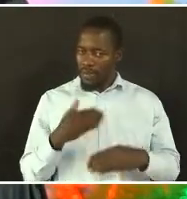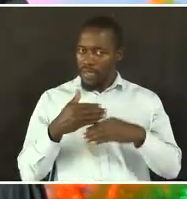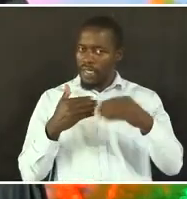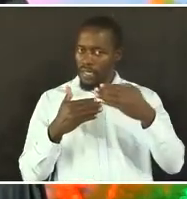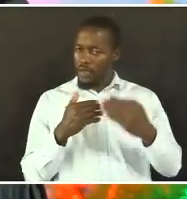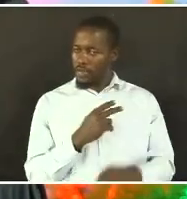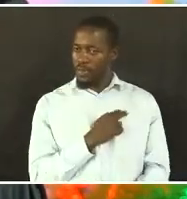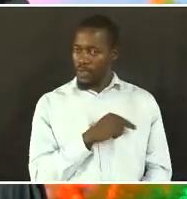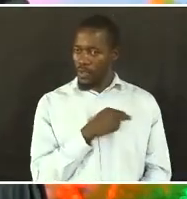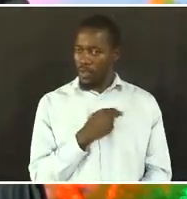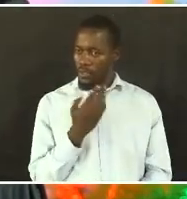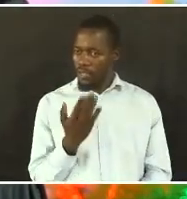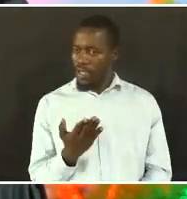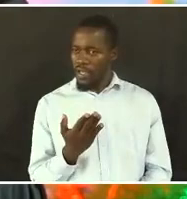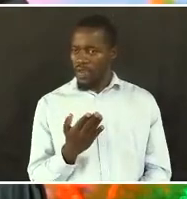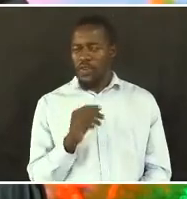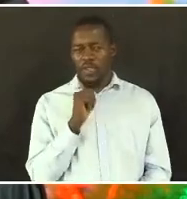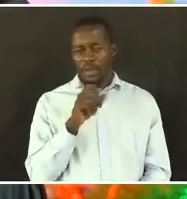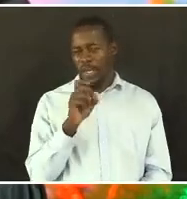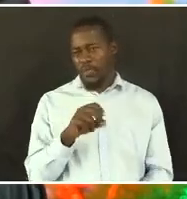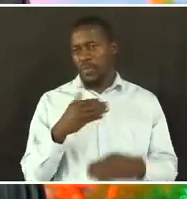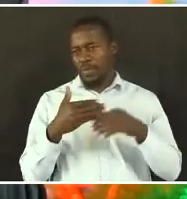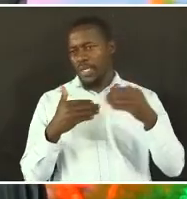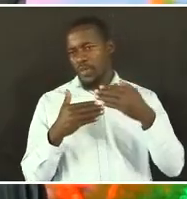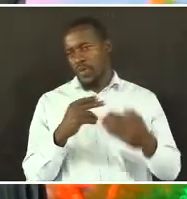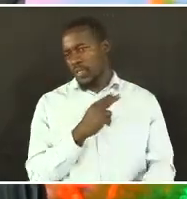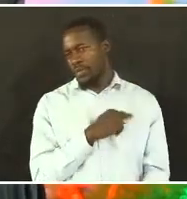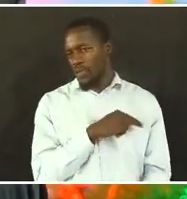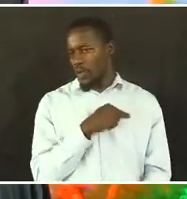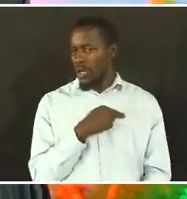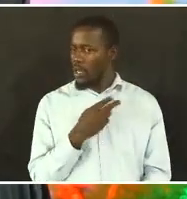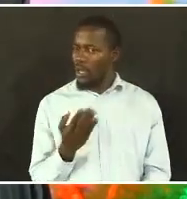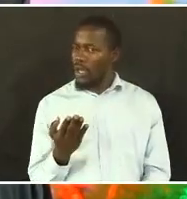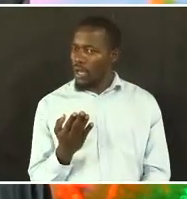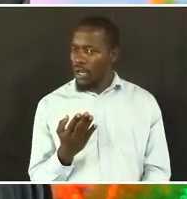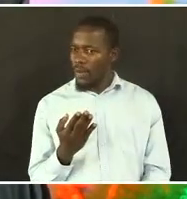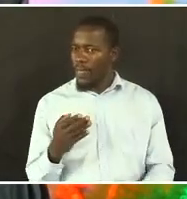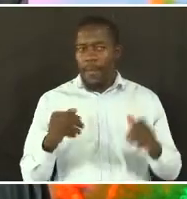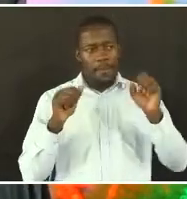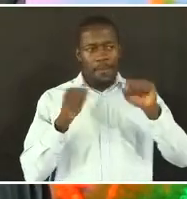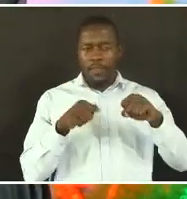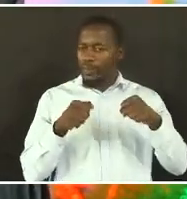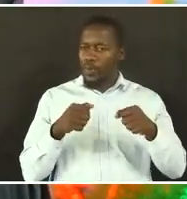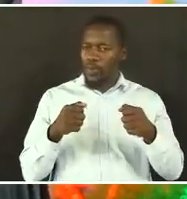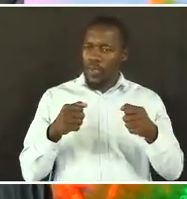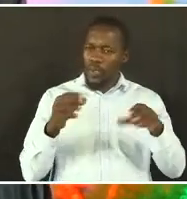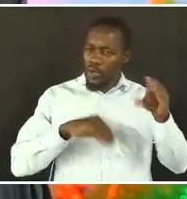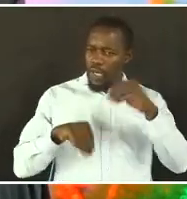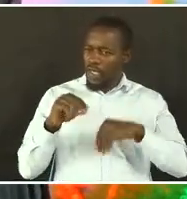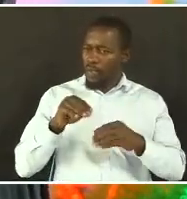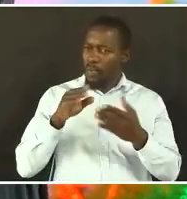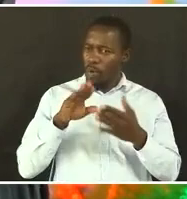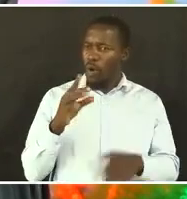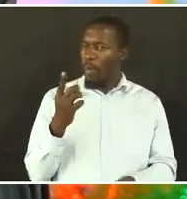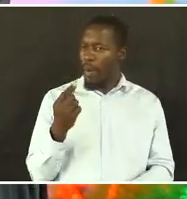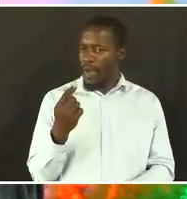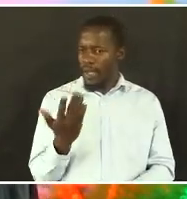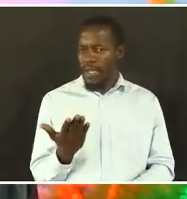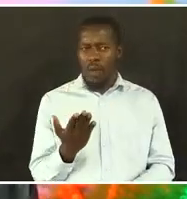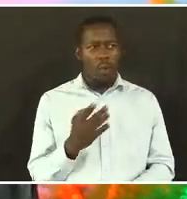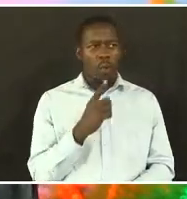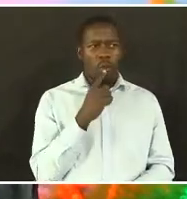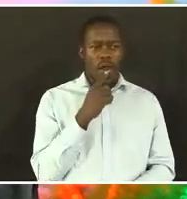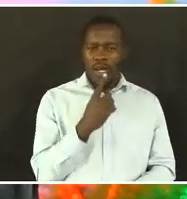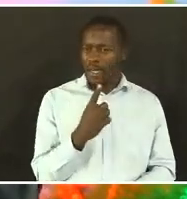even increase the amount of money. You can give money anonymously. 100,000, my sister, you can give 100,000